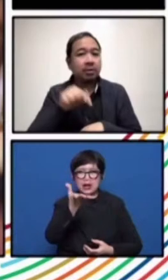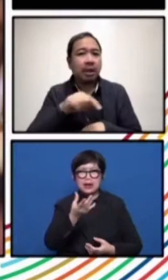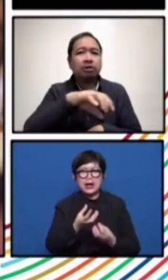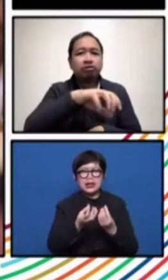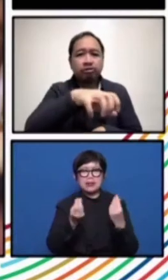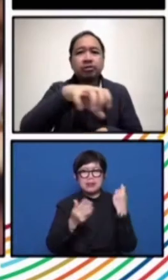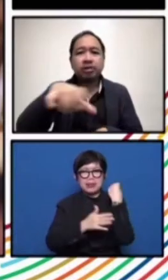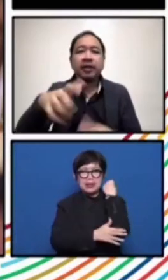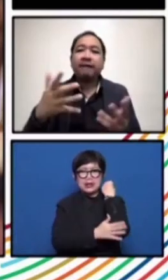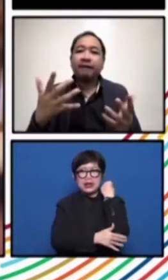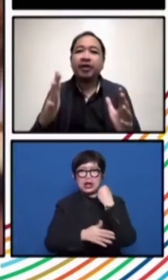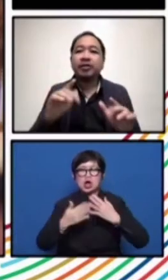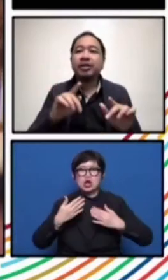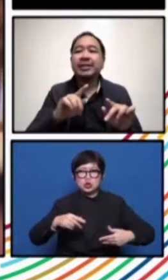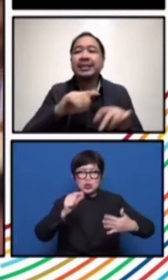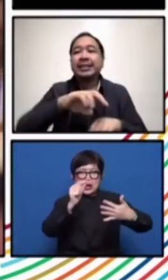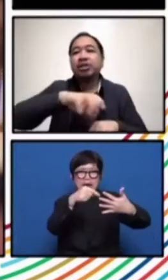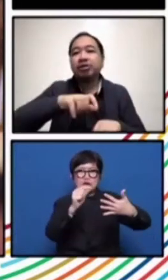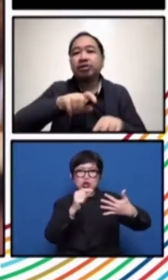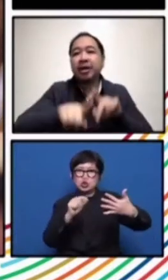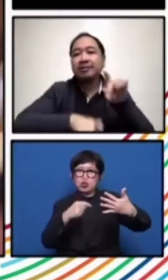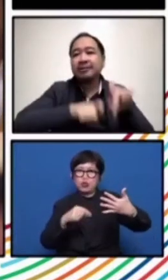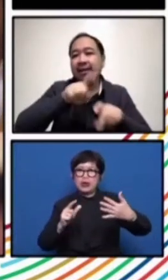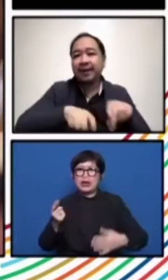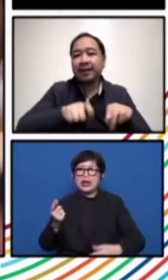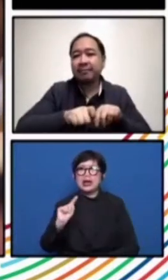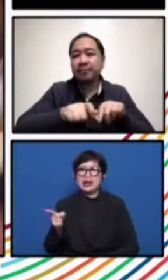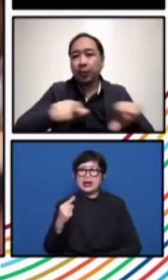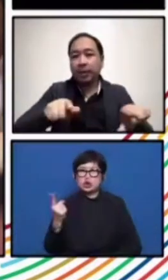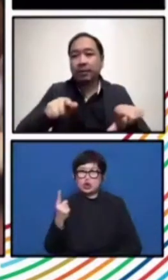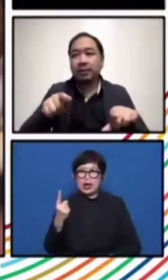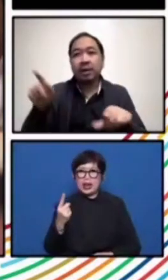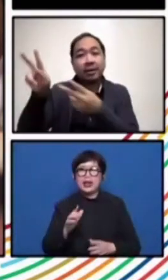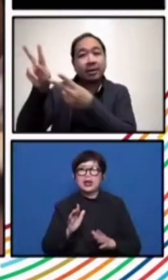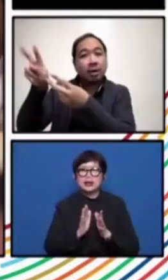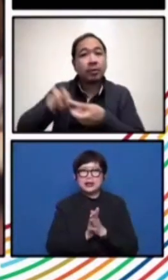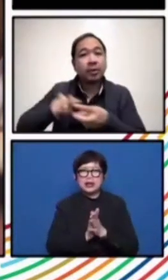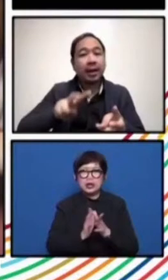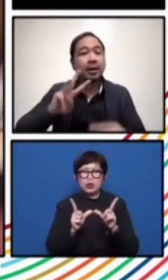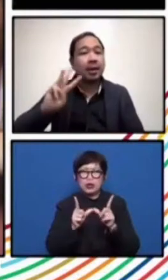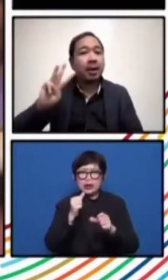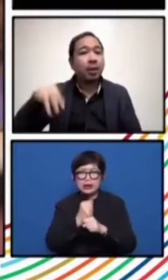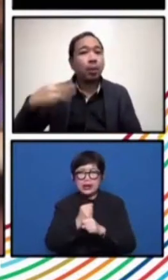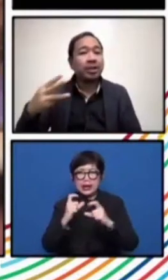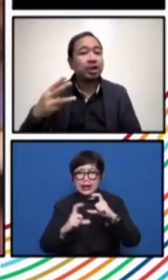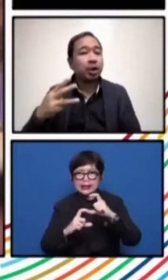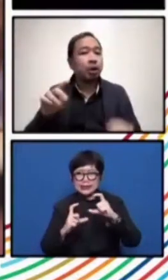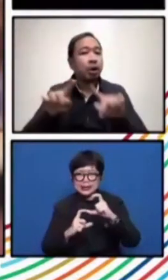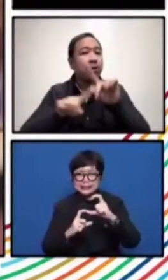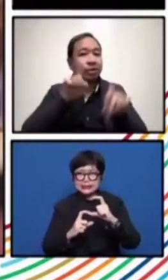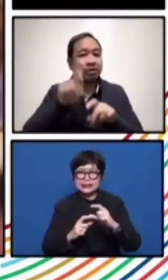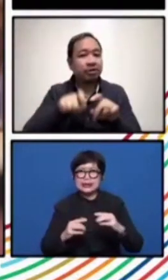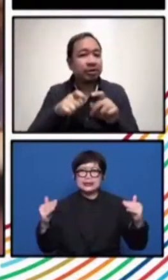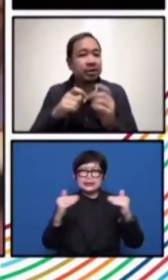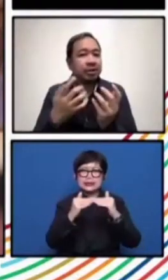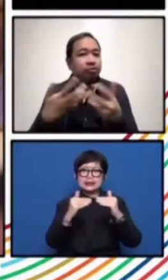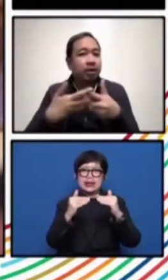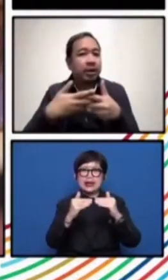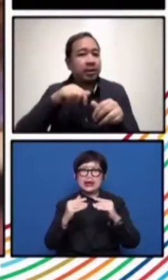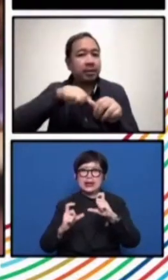survey through the application of the Washington questionnaire aligned with sdg however many